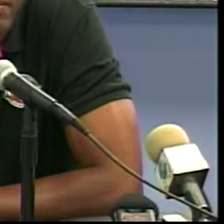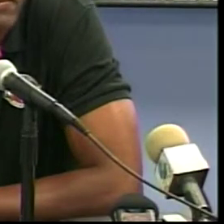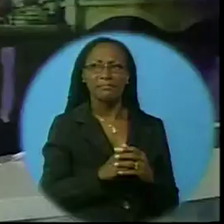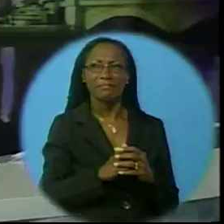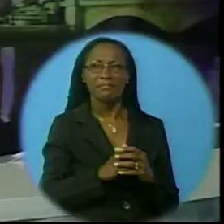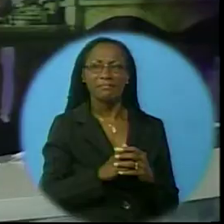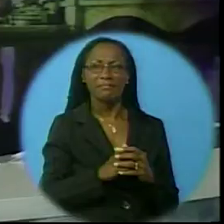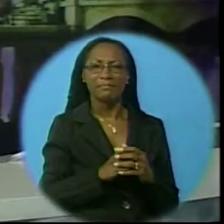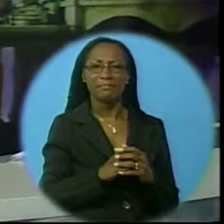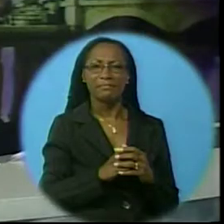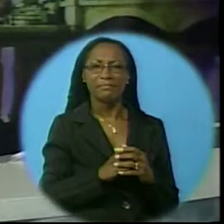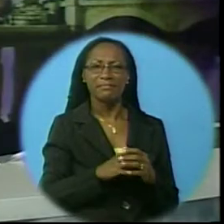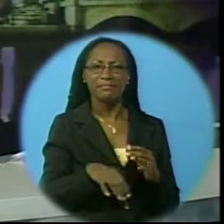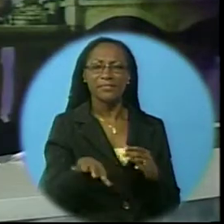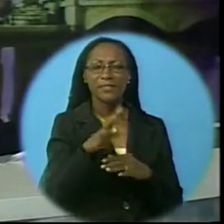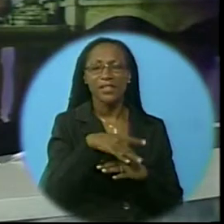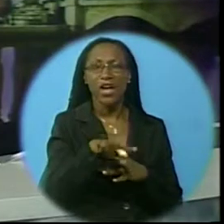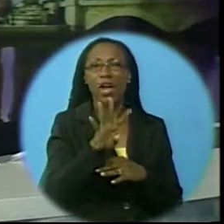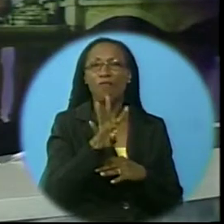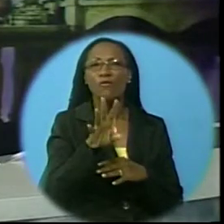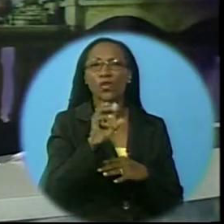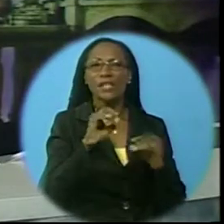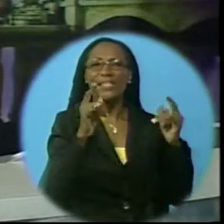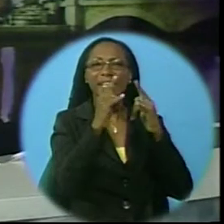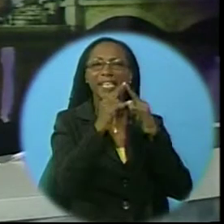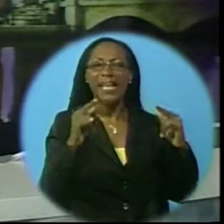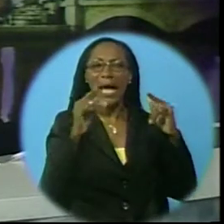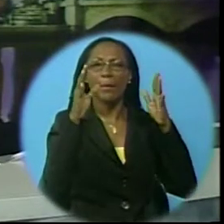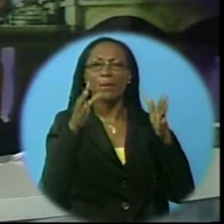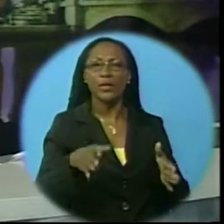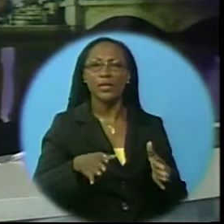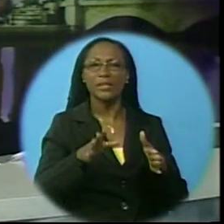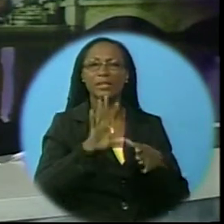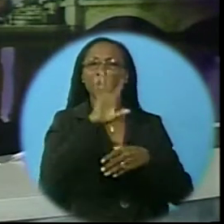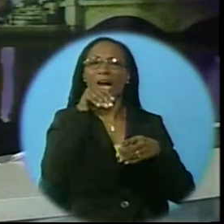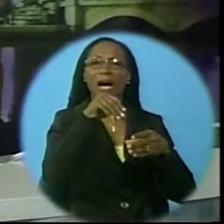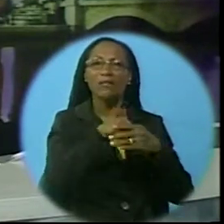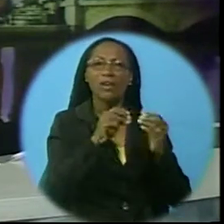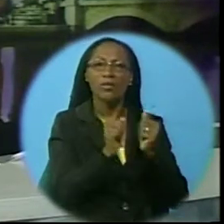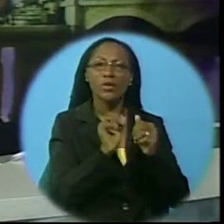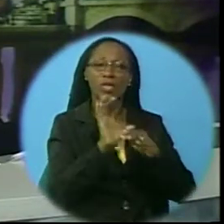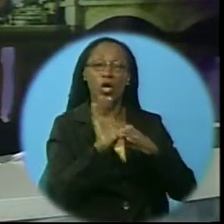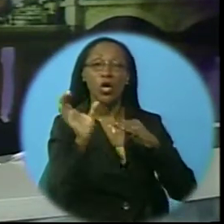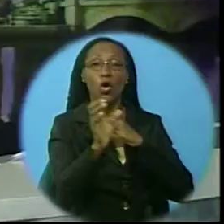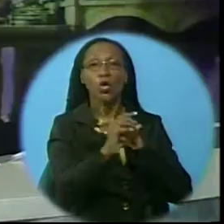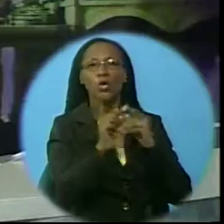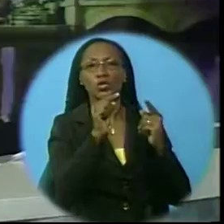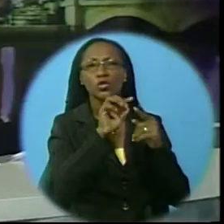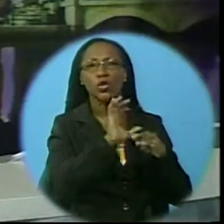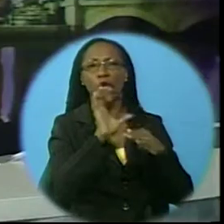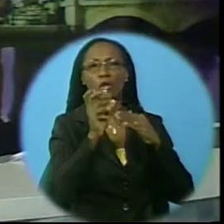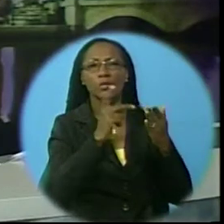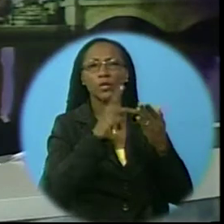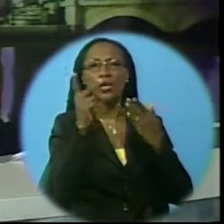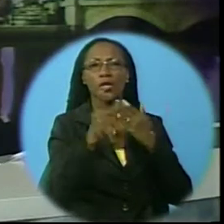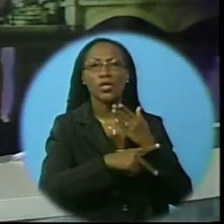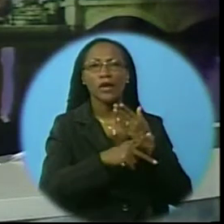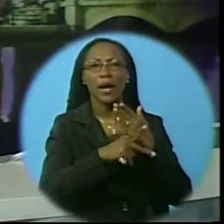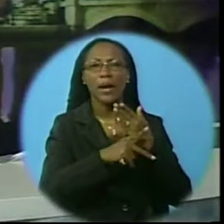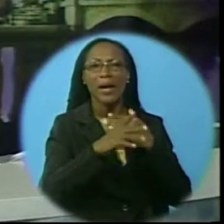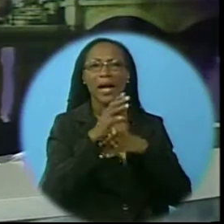home. Just over 40 campers are part of the Coast to Coast program, and they'll be housed